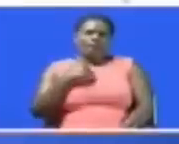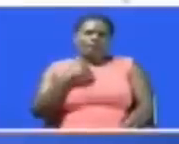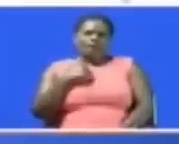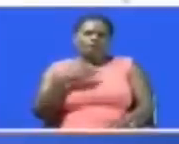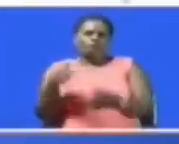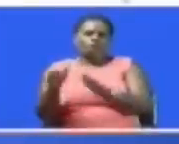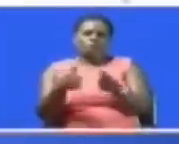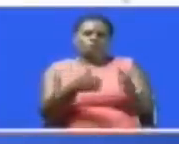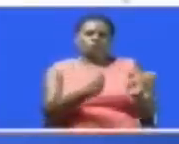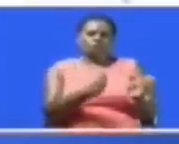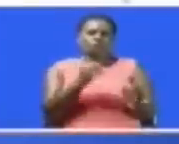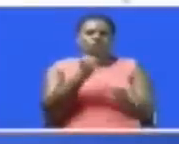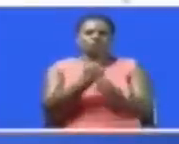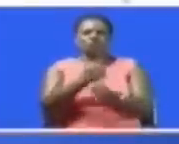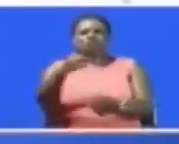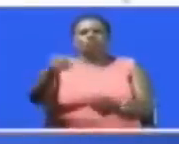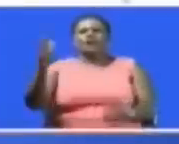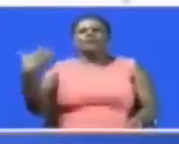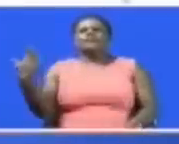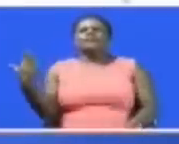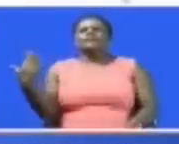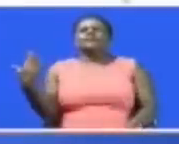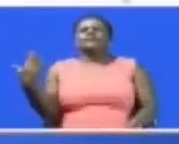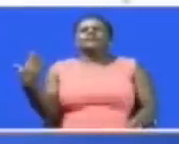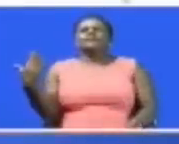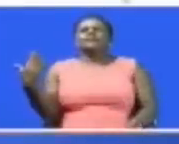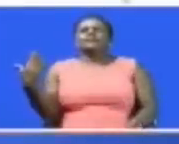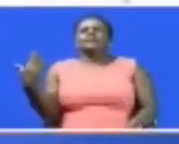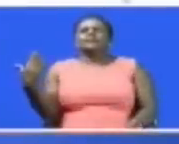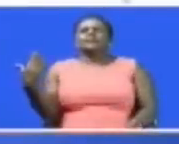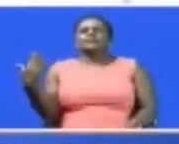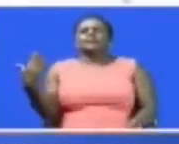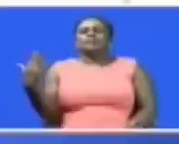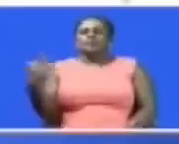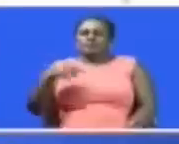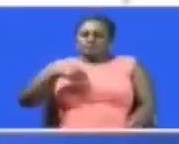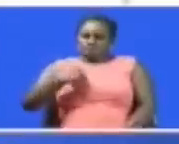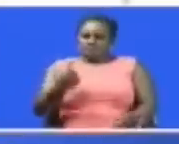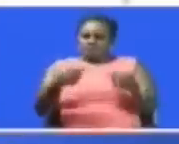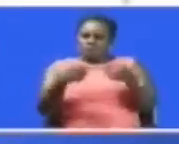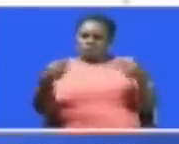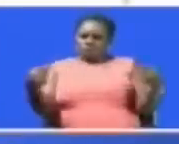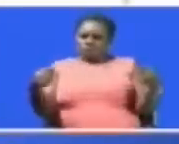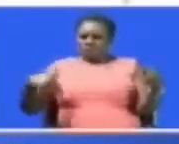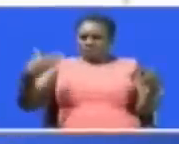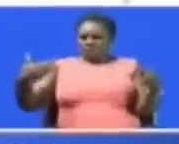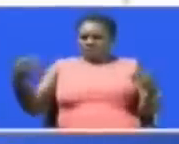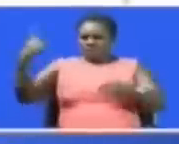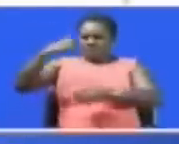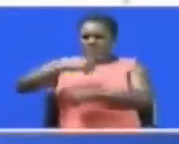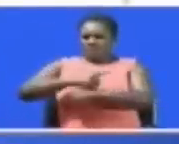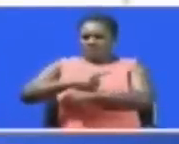have the opportunity to direct, you know, the direction this country is going to go to. We as an opposition every